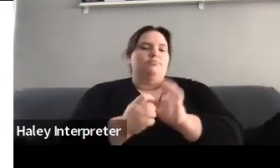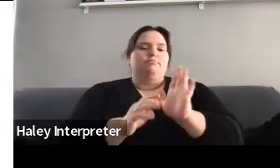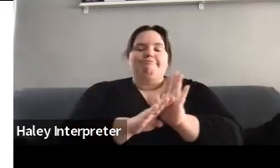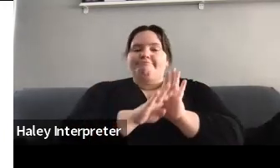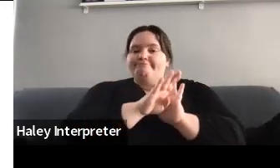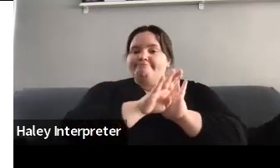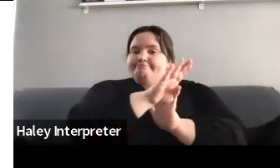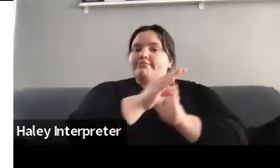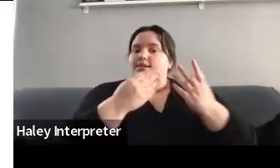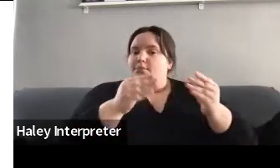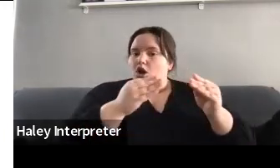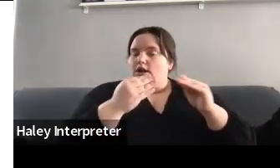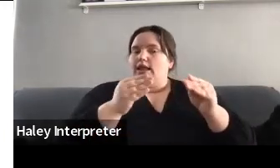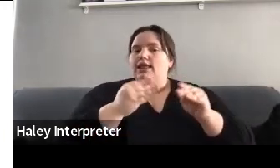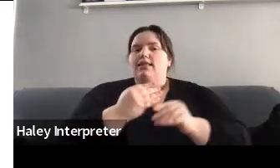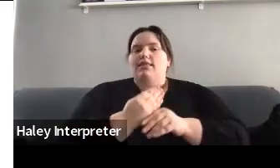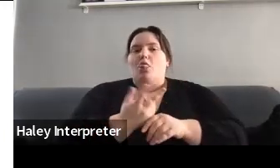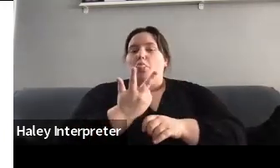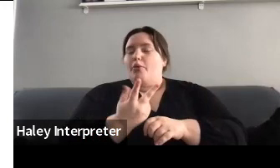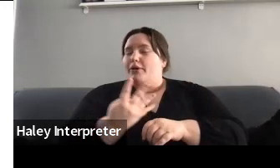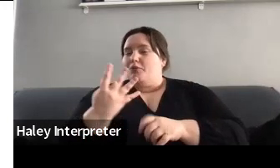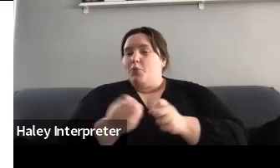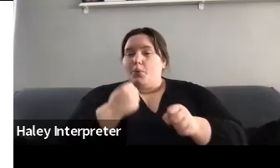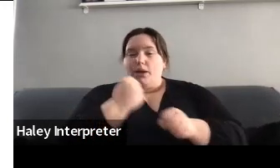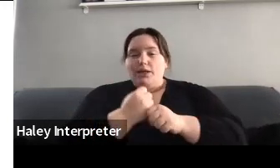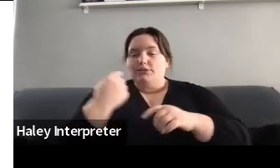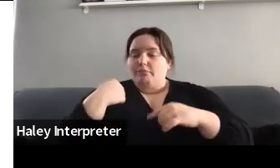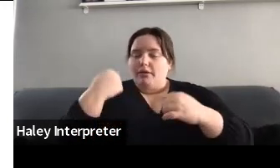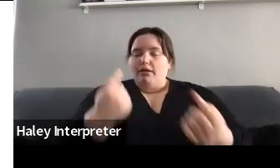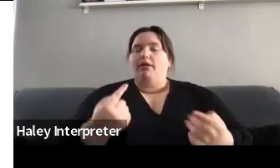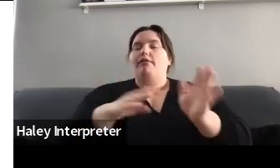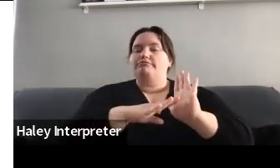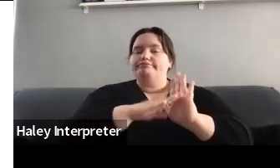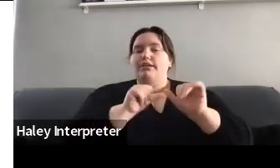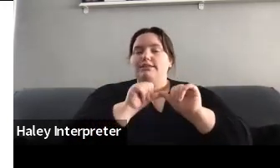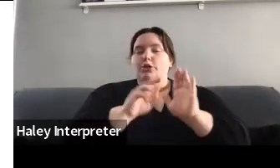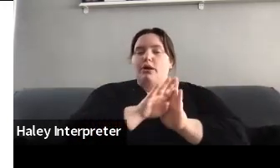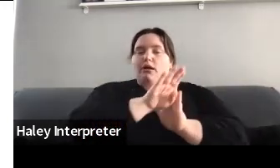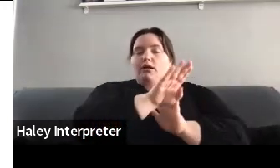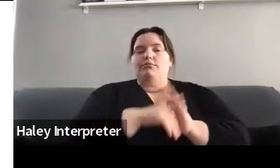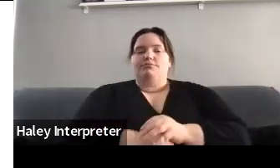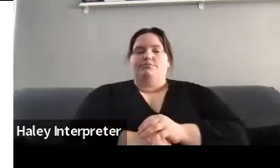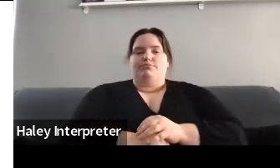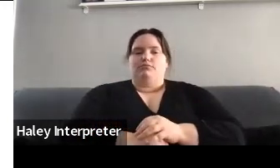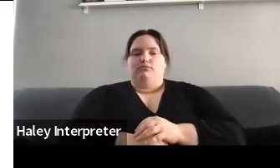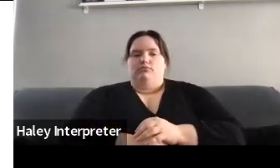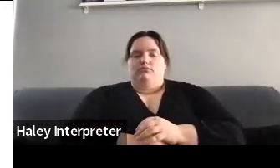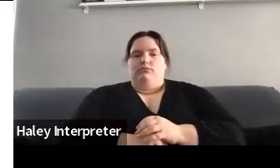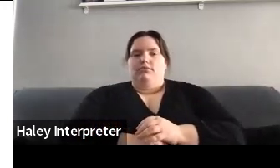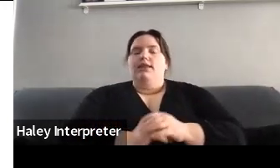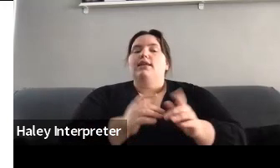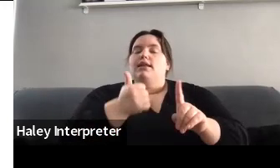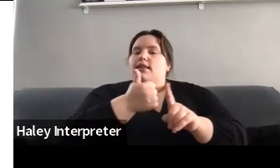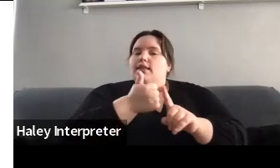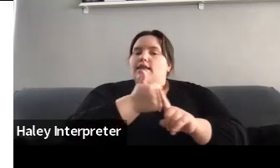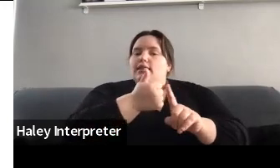market since the last 3 or 4 years since I've done this training as well. The self-cleaning litter boxes typically work